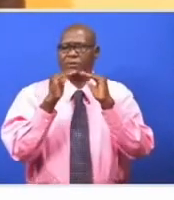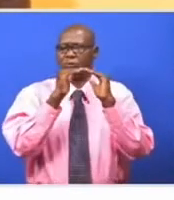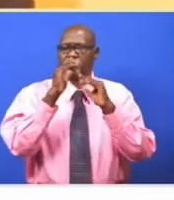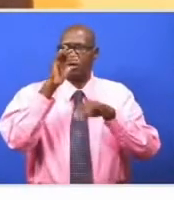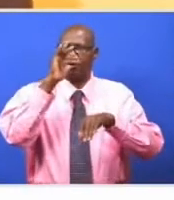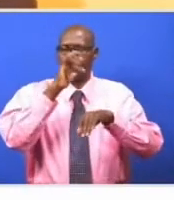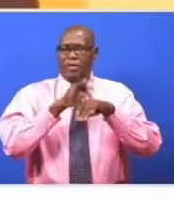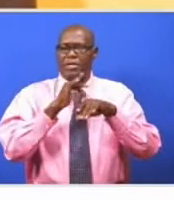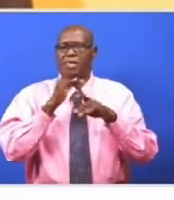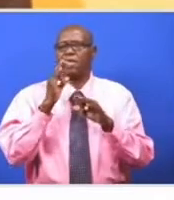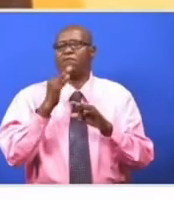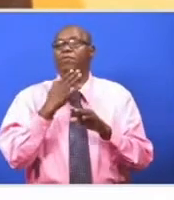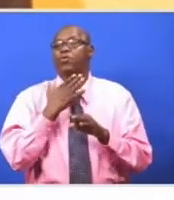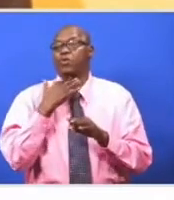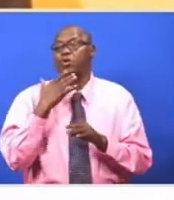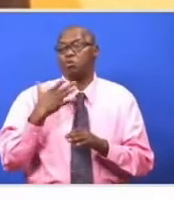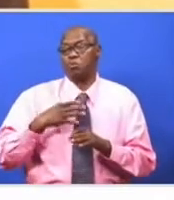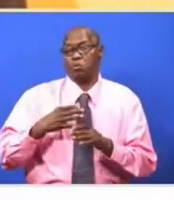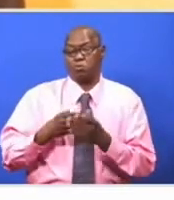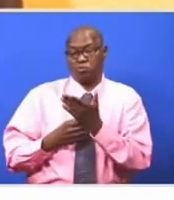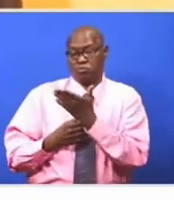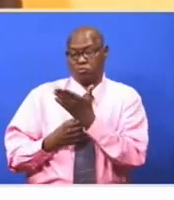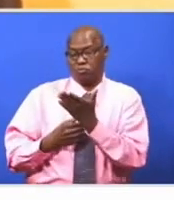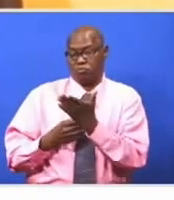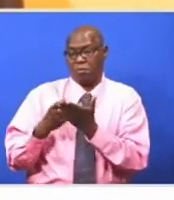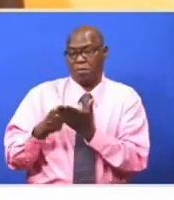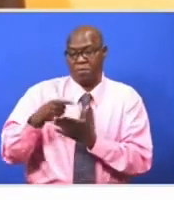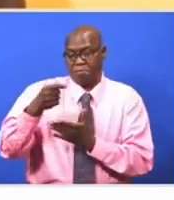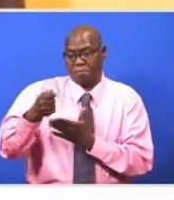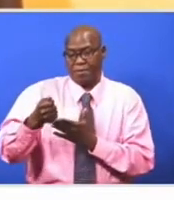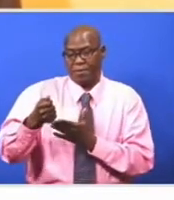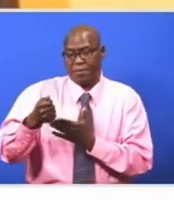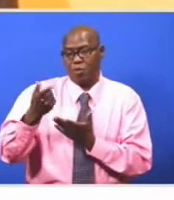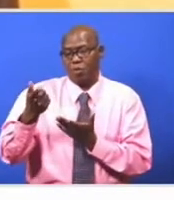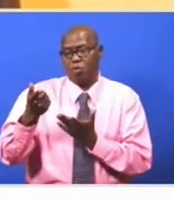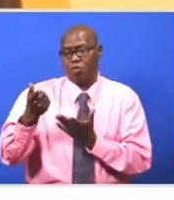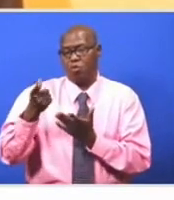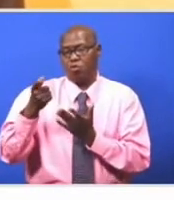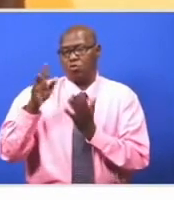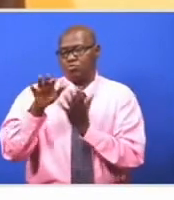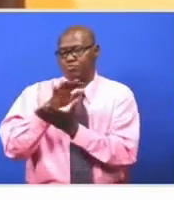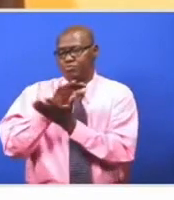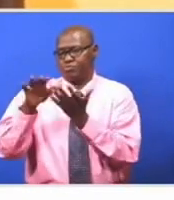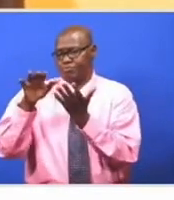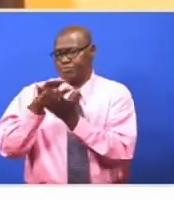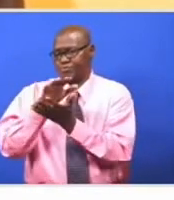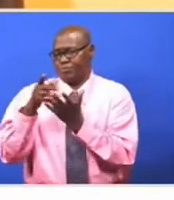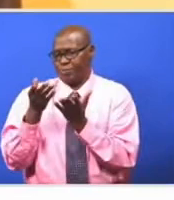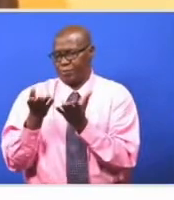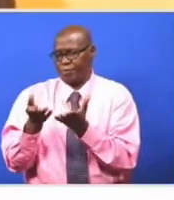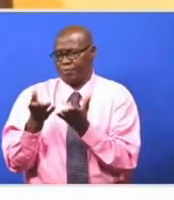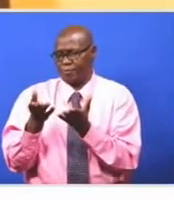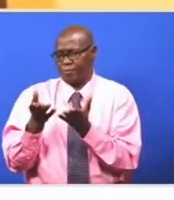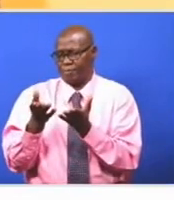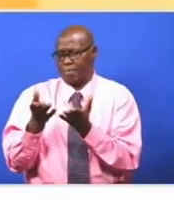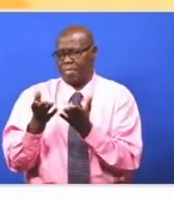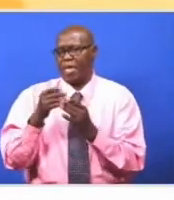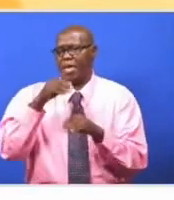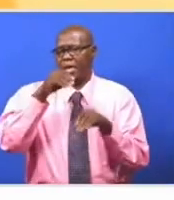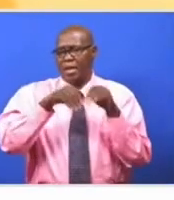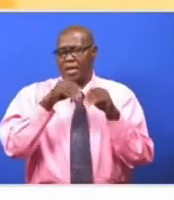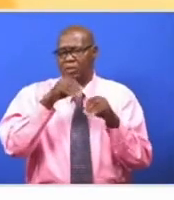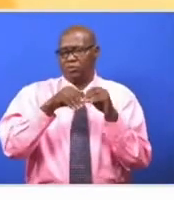affected if the will of the people is either bought or manipulated through inducements. The Elections Offences